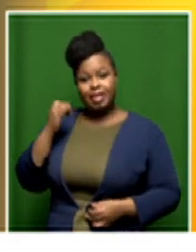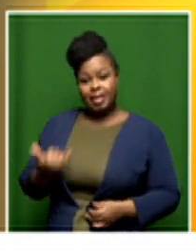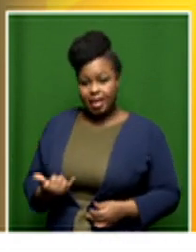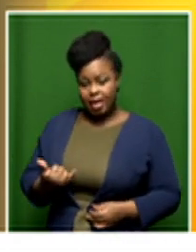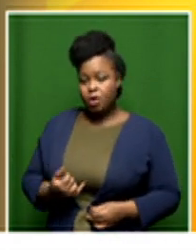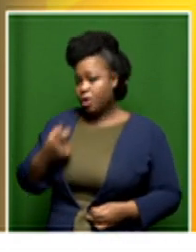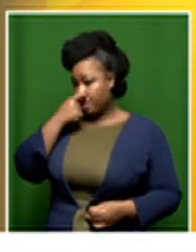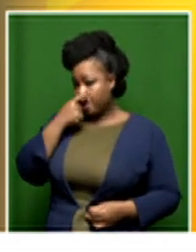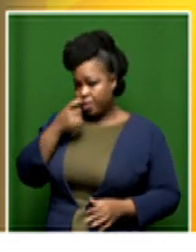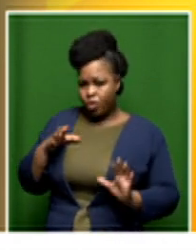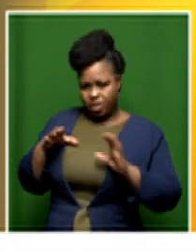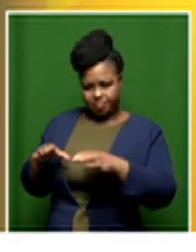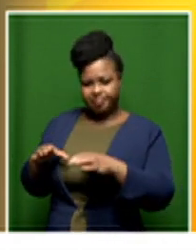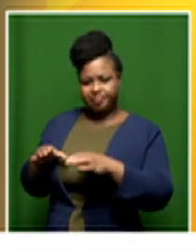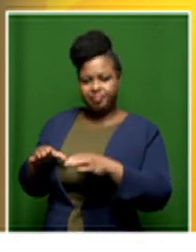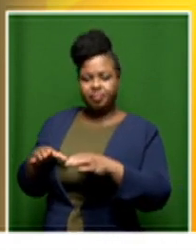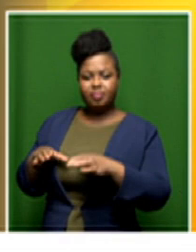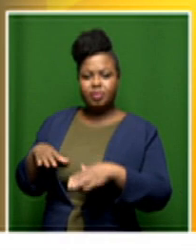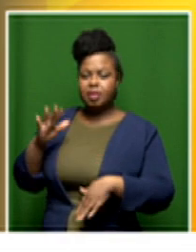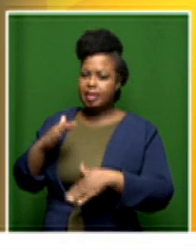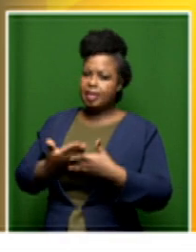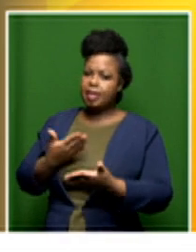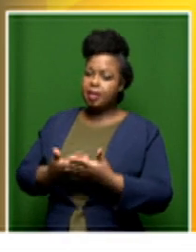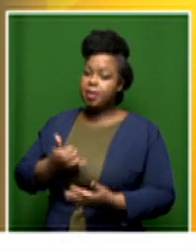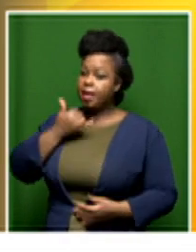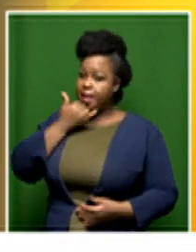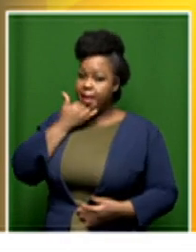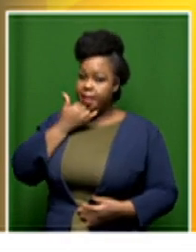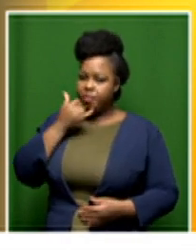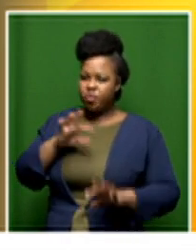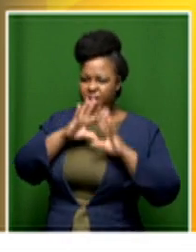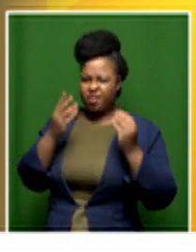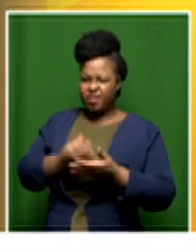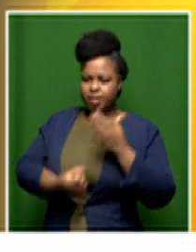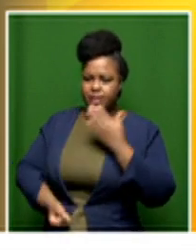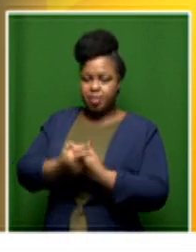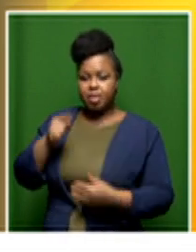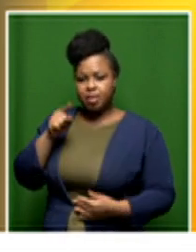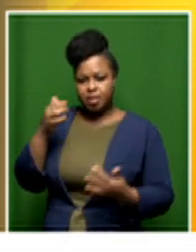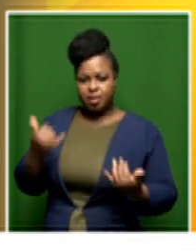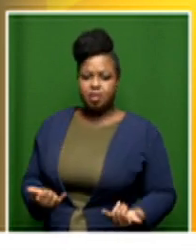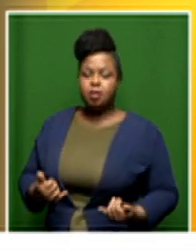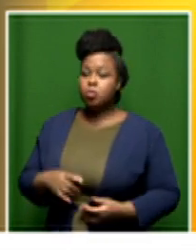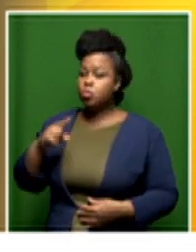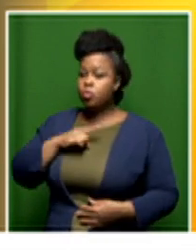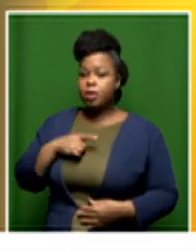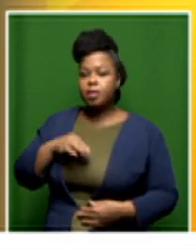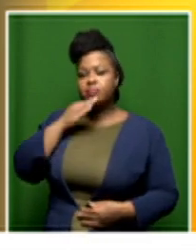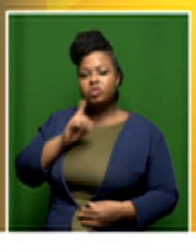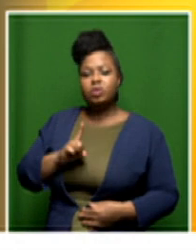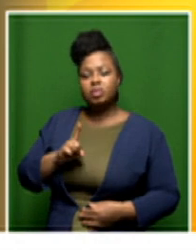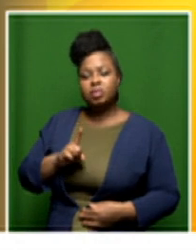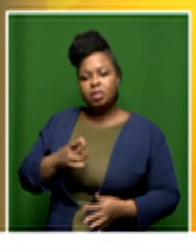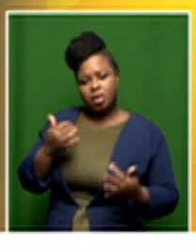or faction would be extremely happy at the developments right now, because it simply means the